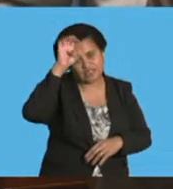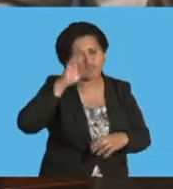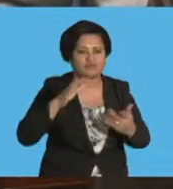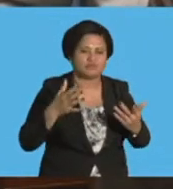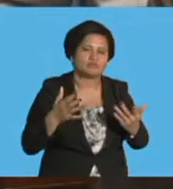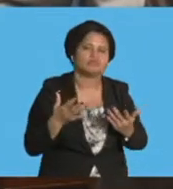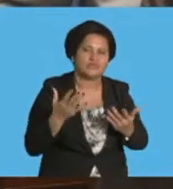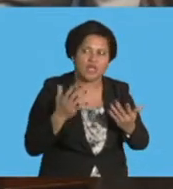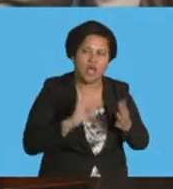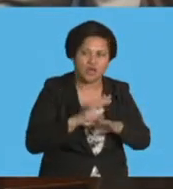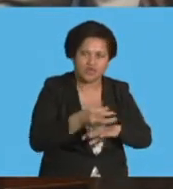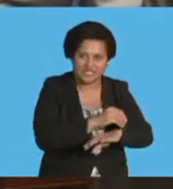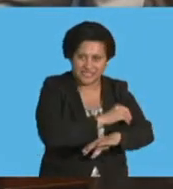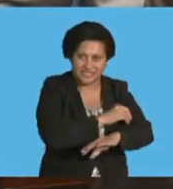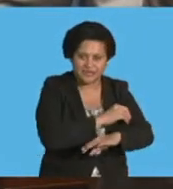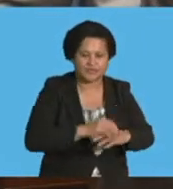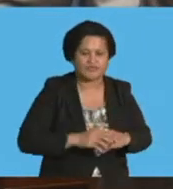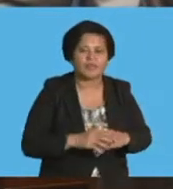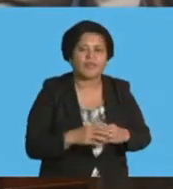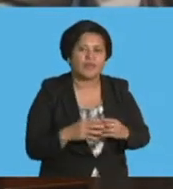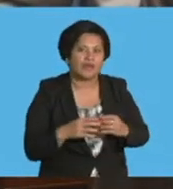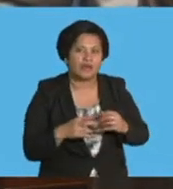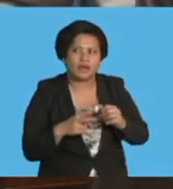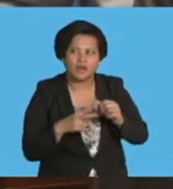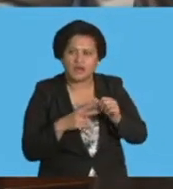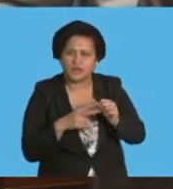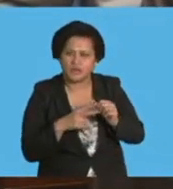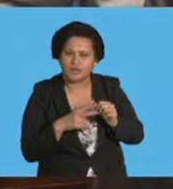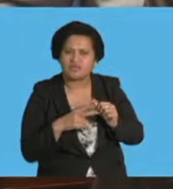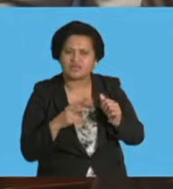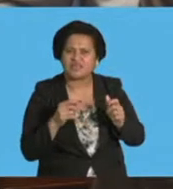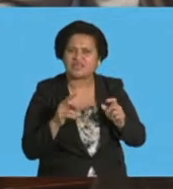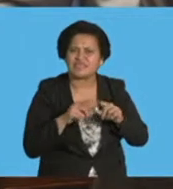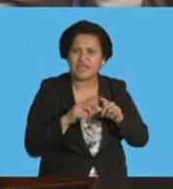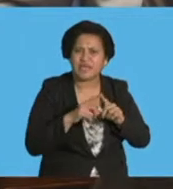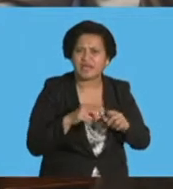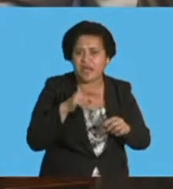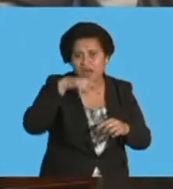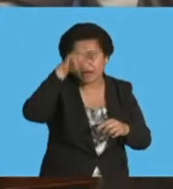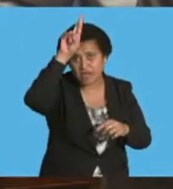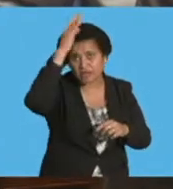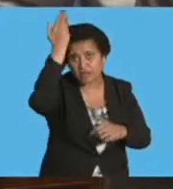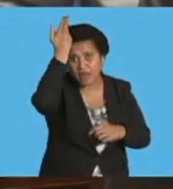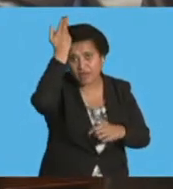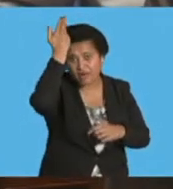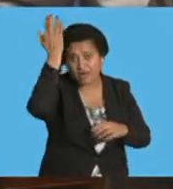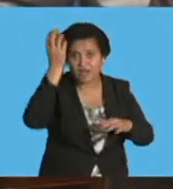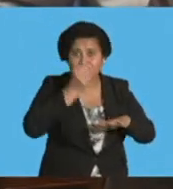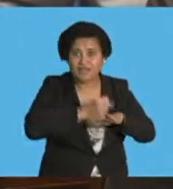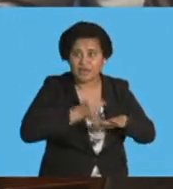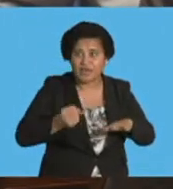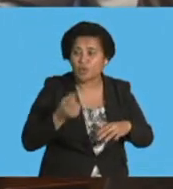missions abroad. If I mention during the alliance government, we had 7